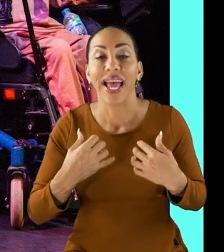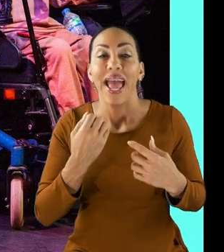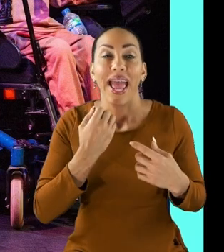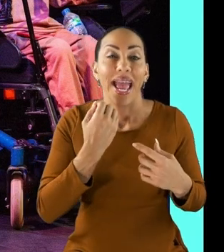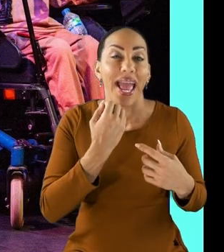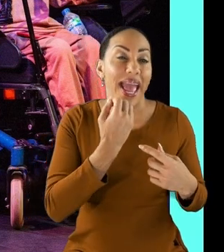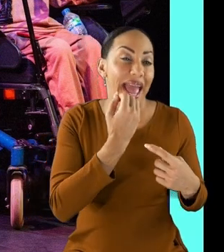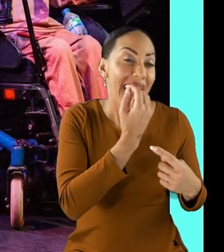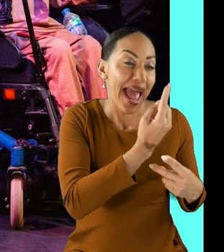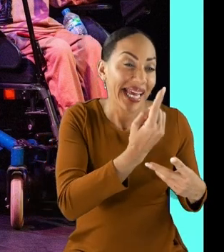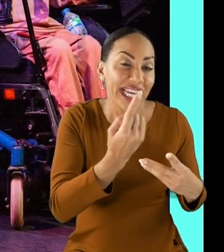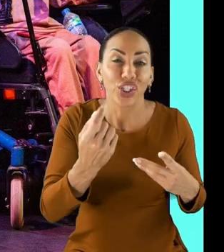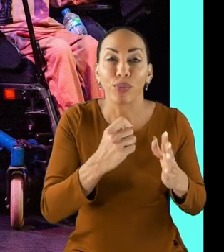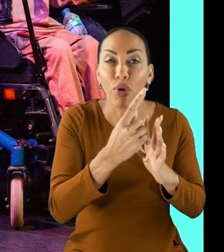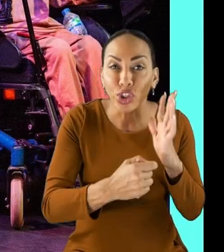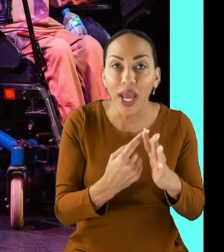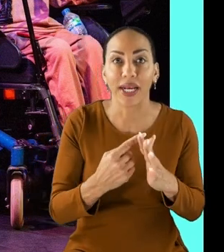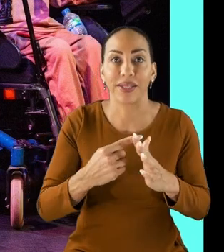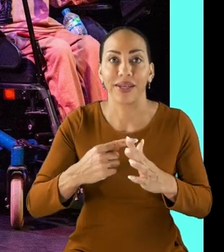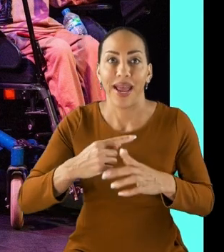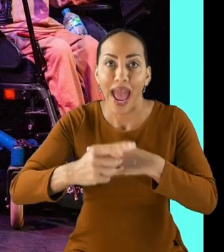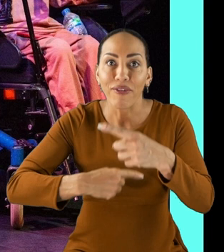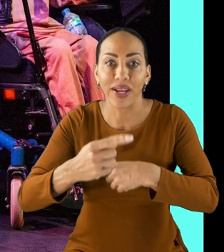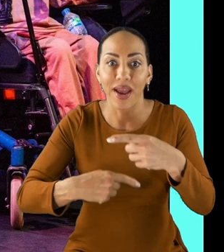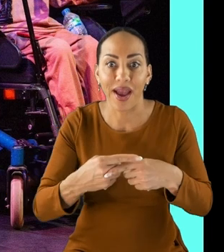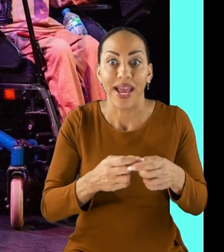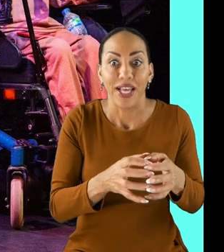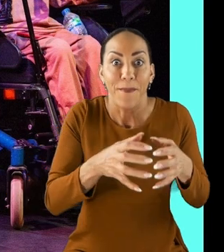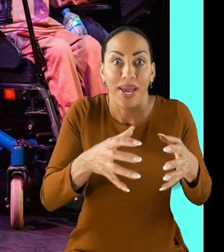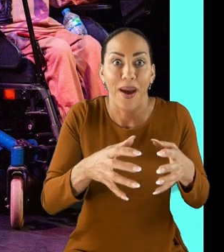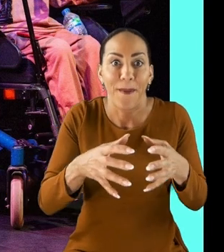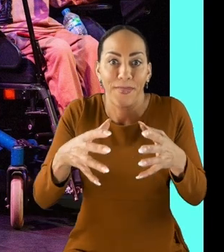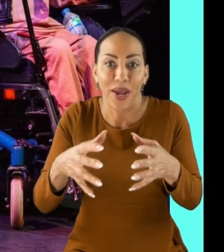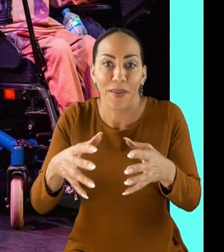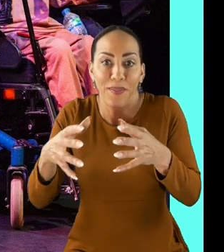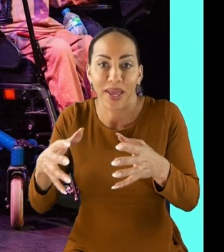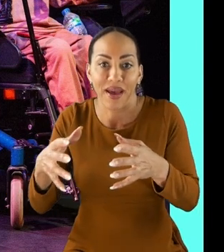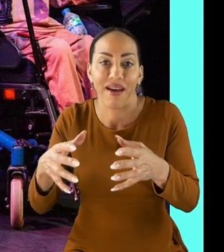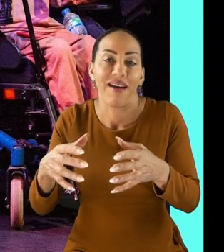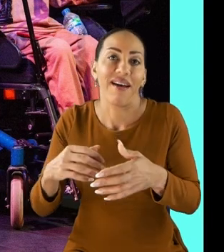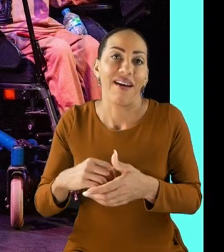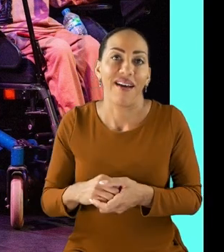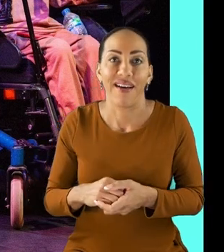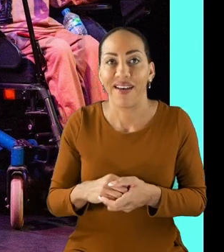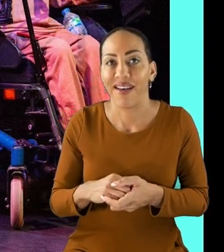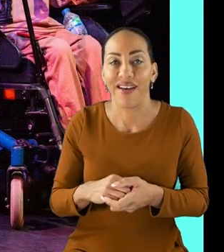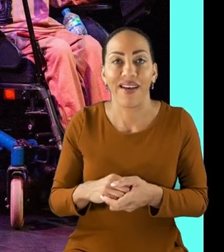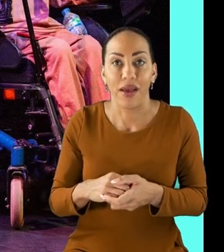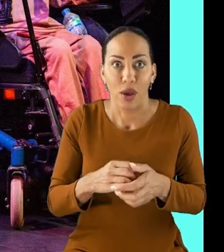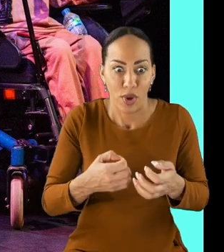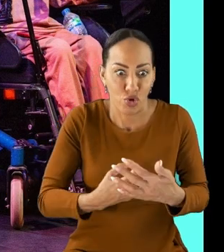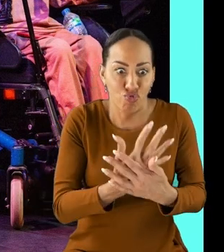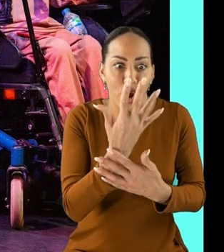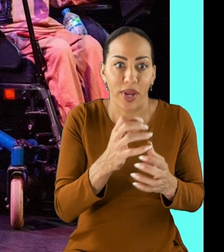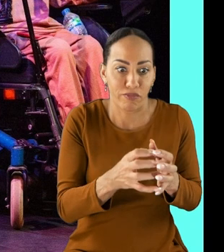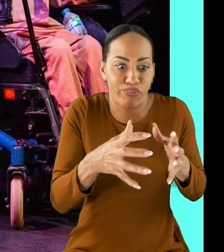each year that we do is essentially the biggest we've ever done. We've not reached a point yet where we're doing a stable year. We're keeping on growing, and that